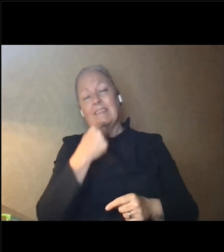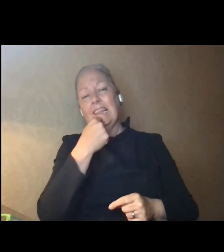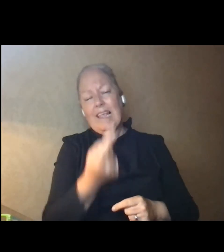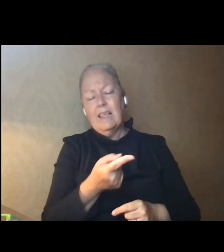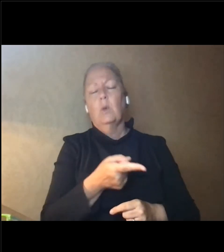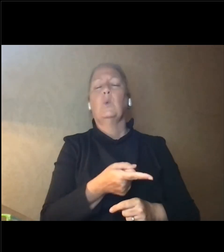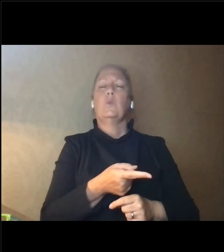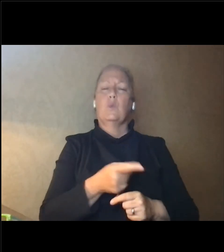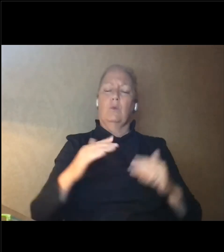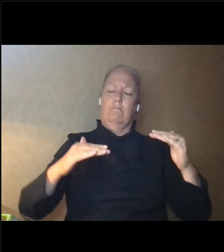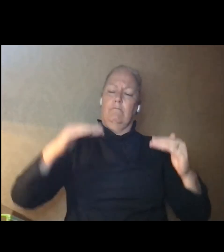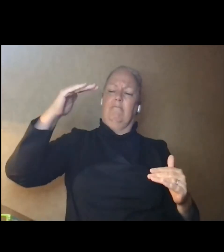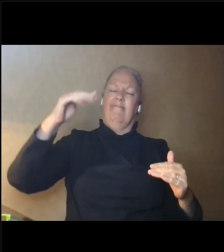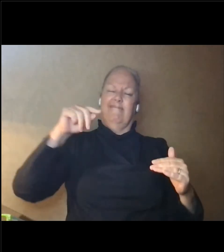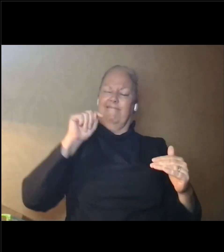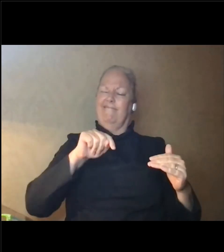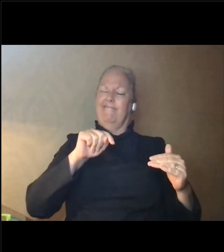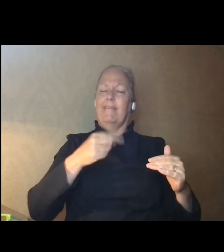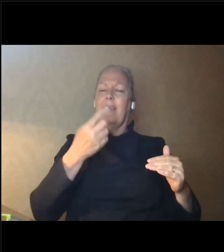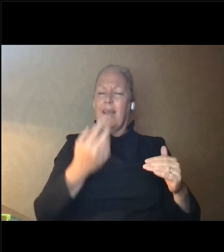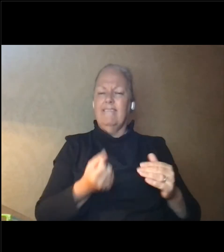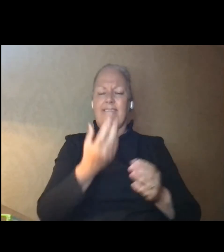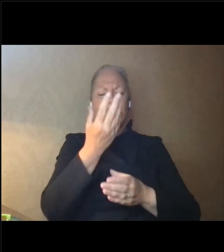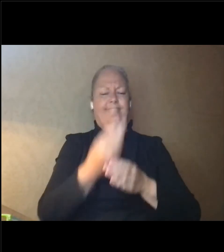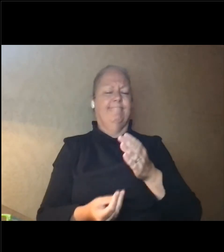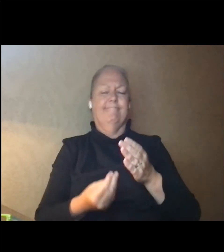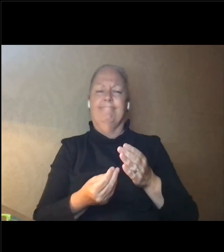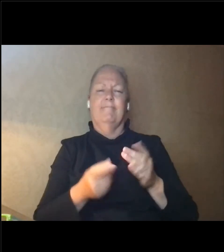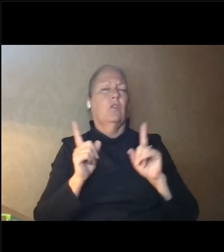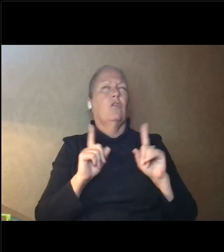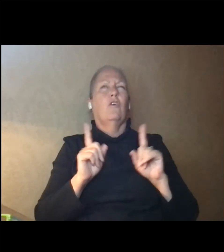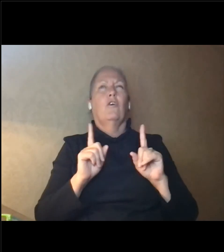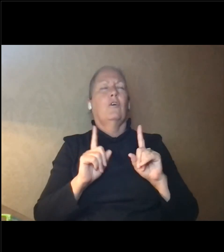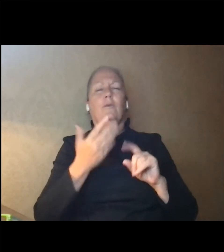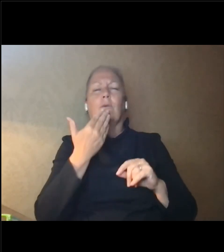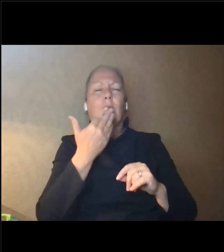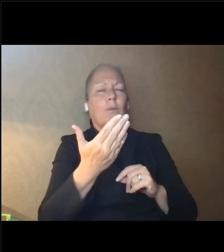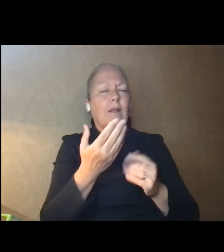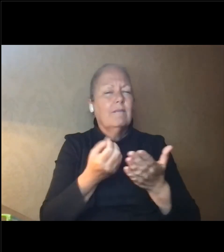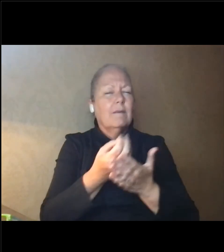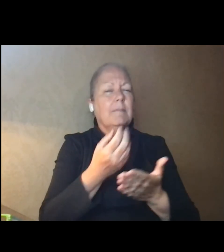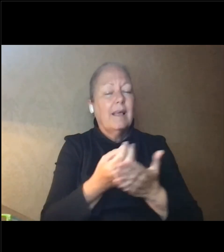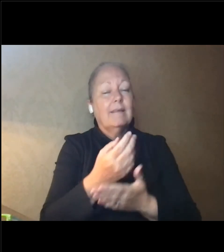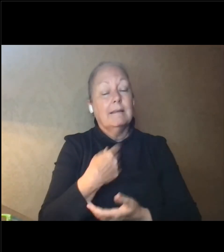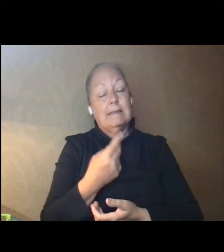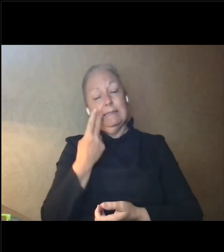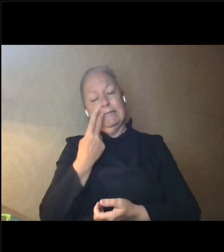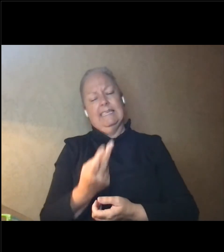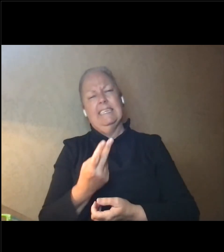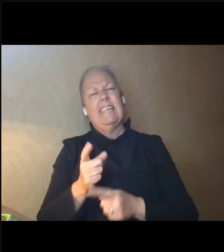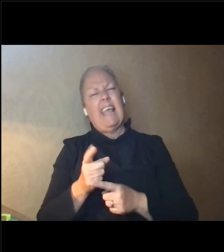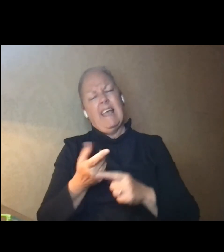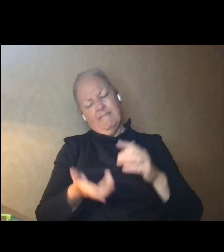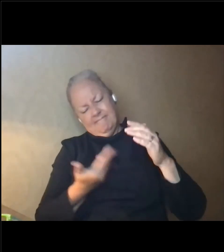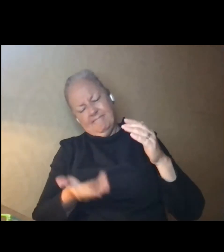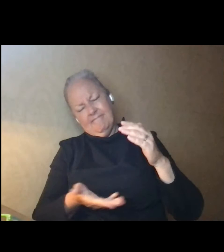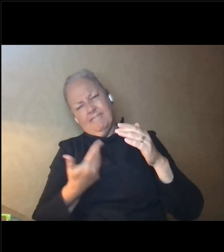data is very, very sparse. It's a gap when we're looking at